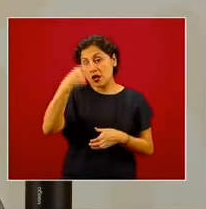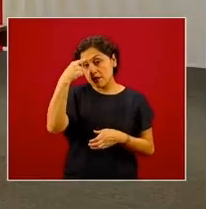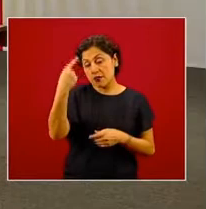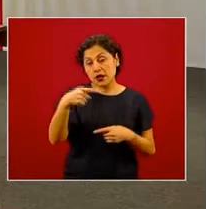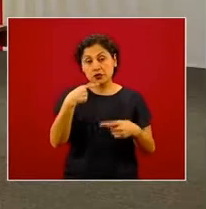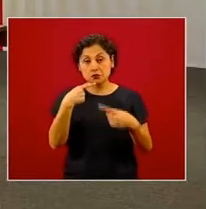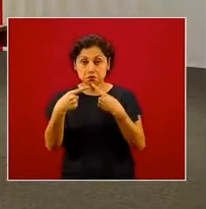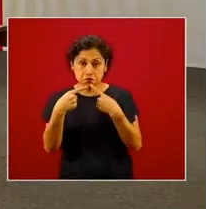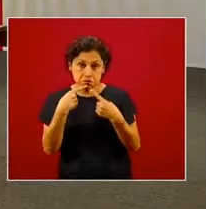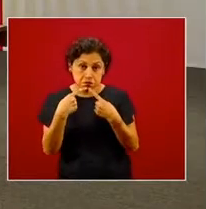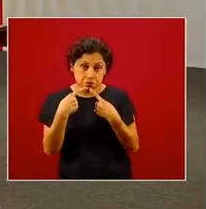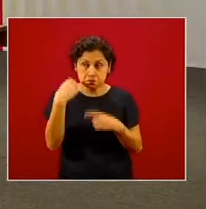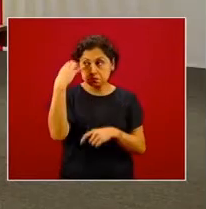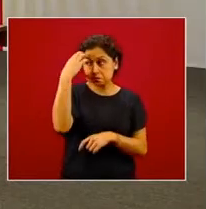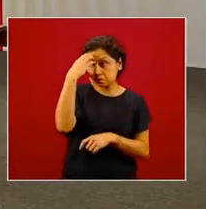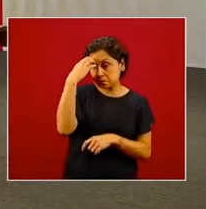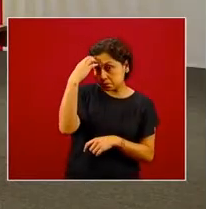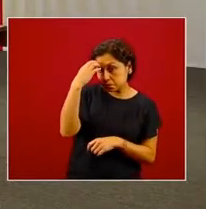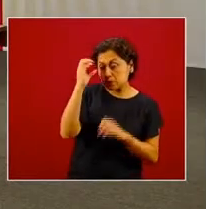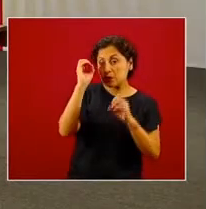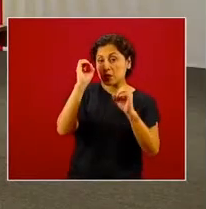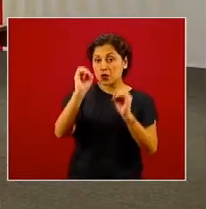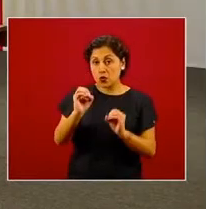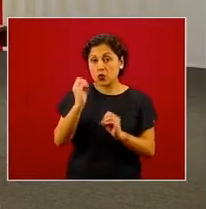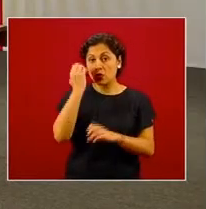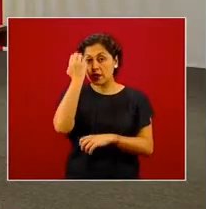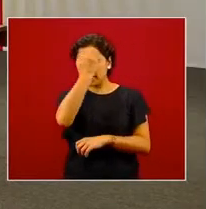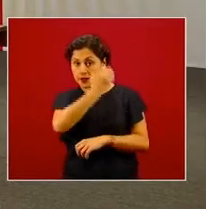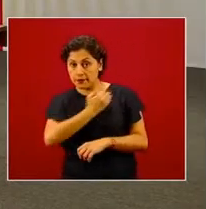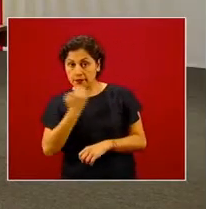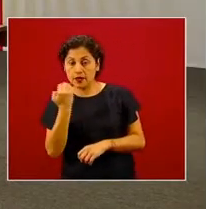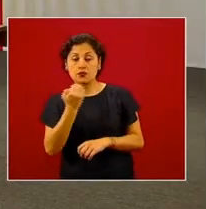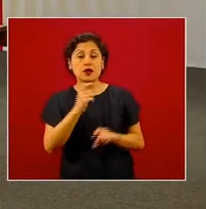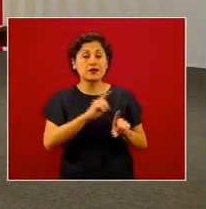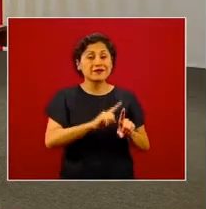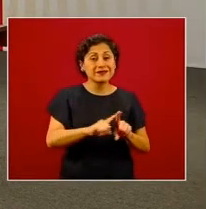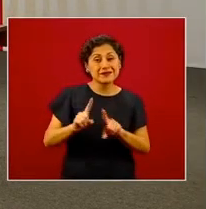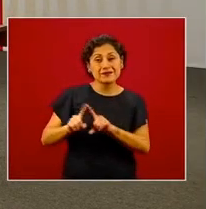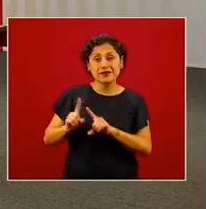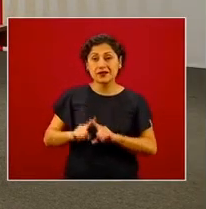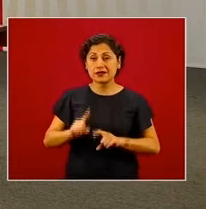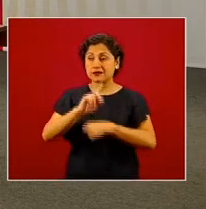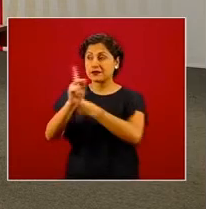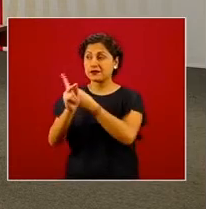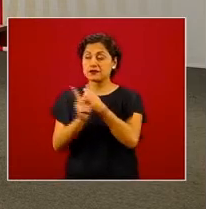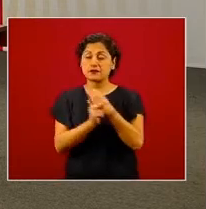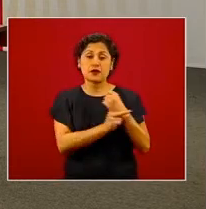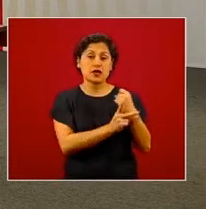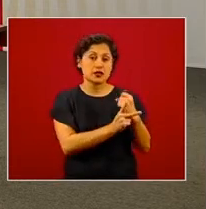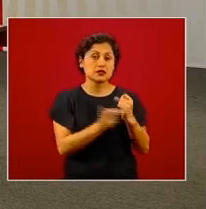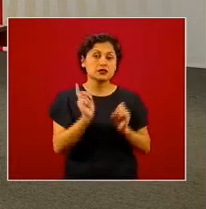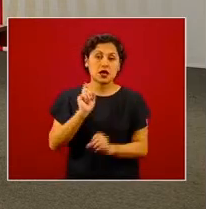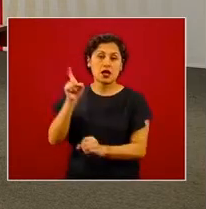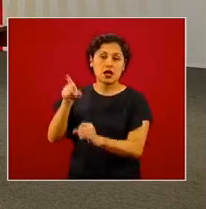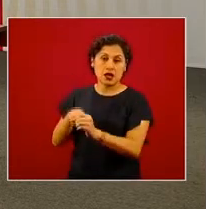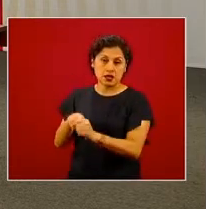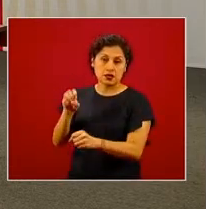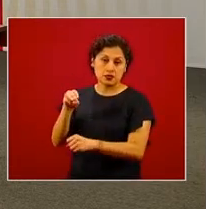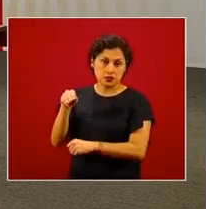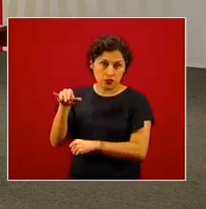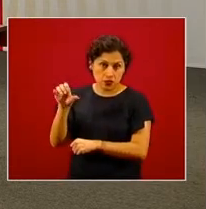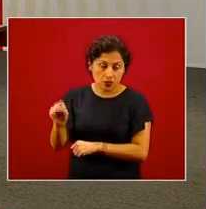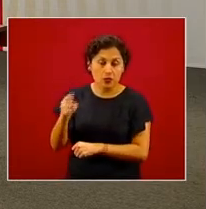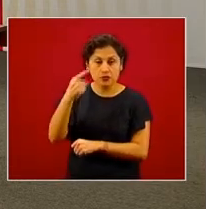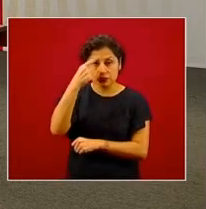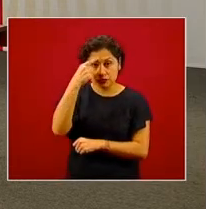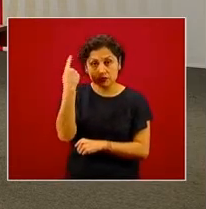very different forums of analysis and review and the responses of individual countries